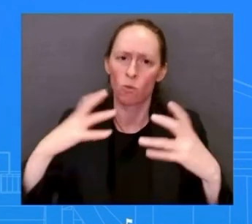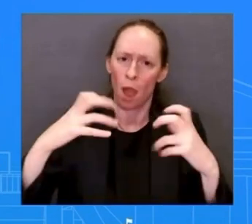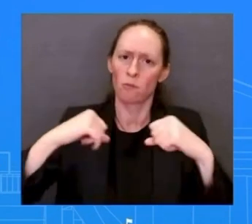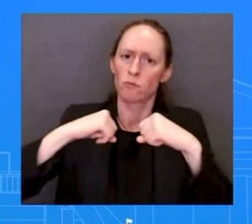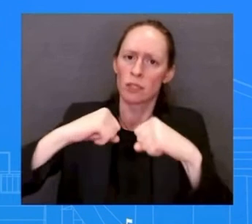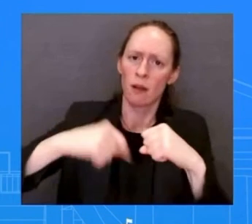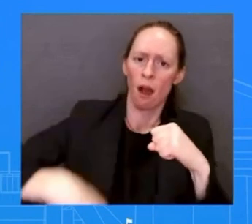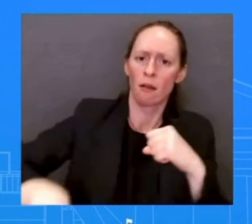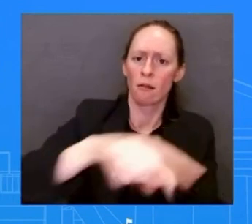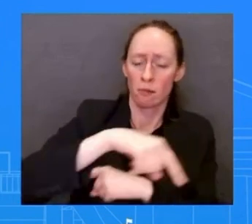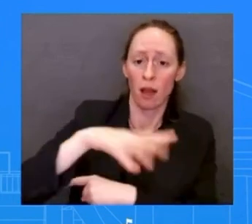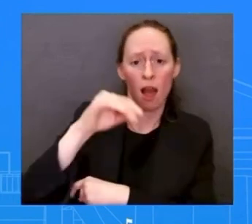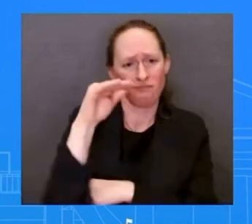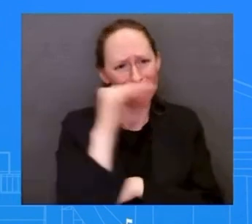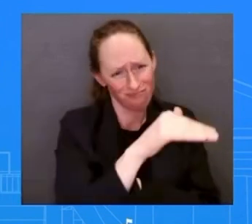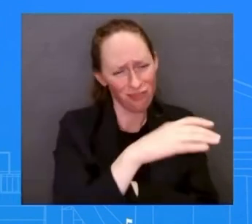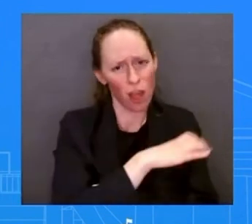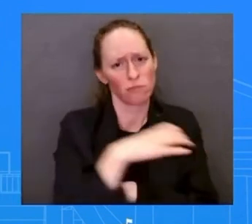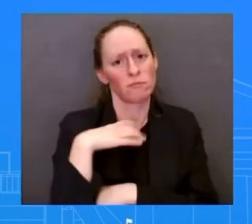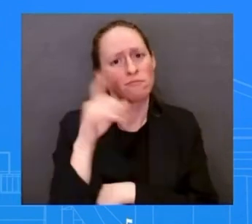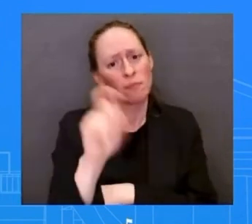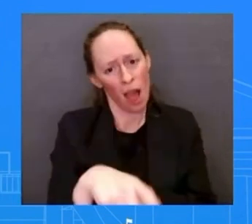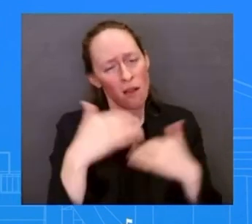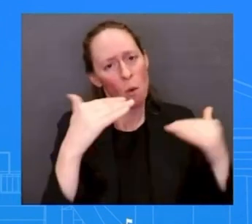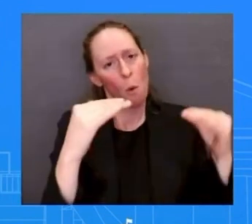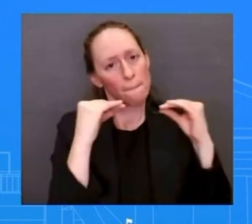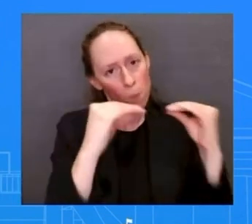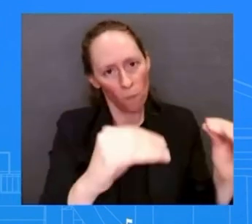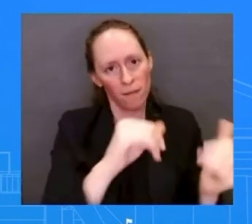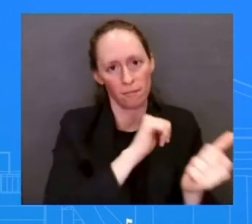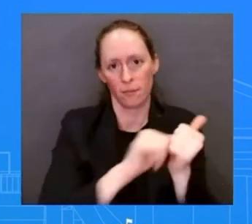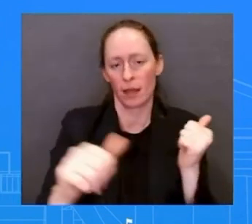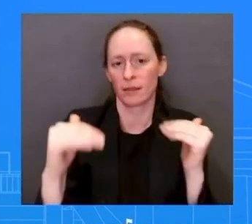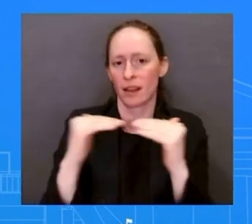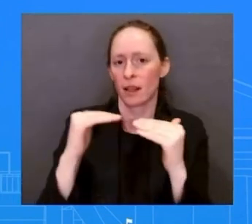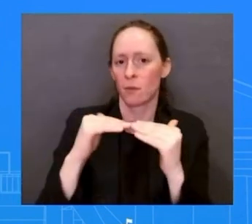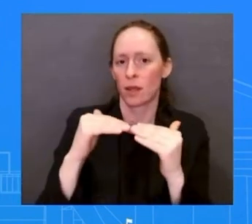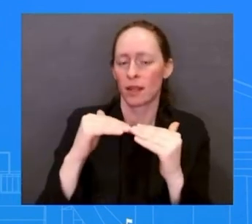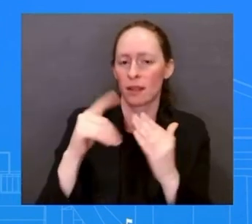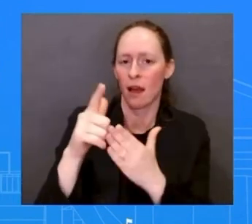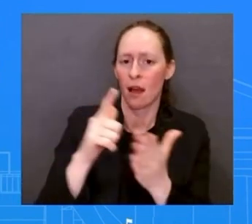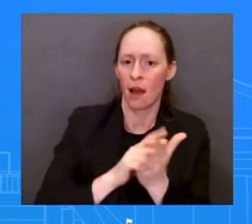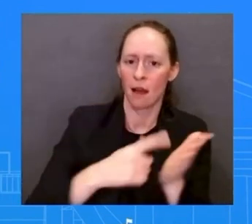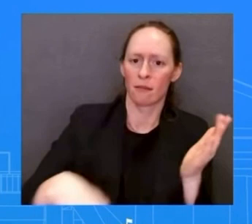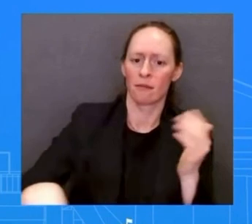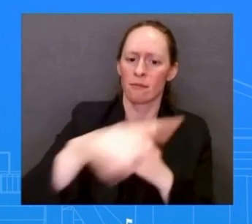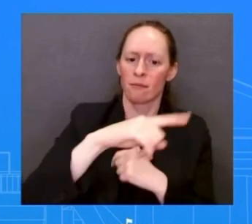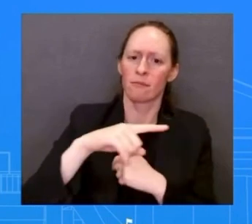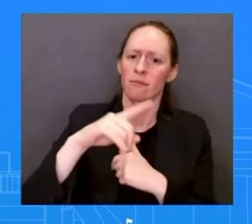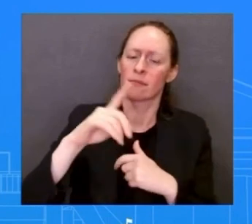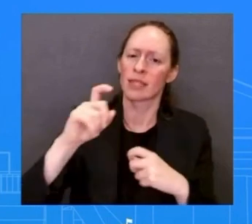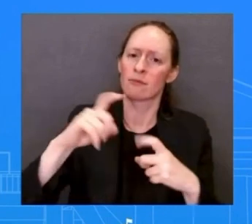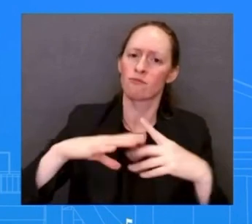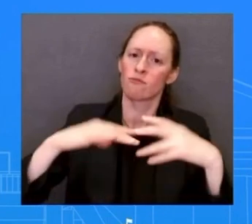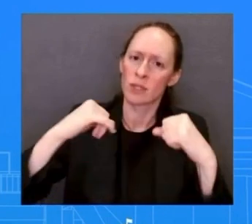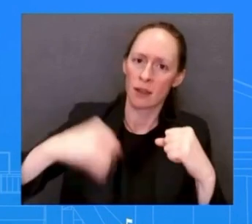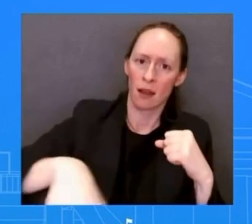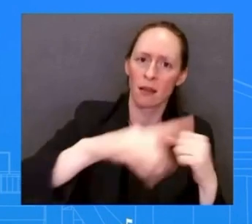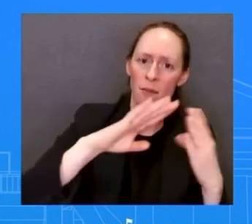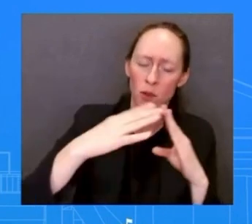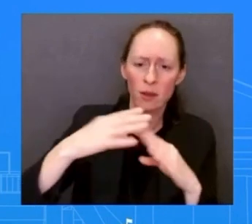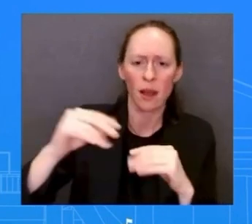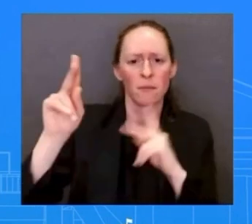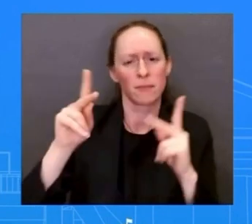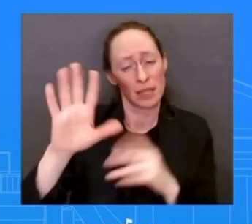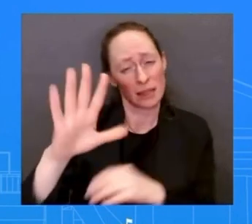need to hear, that's what the community need to hear, that we're going to do everything that we can to protect them. All right, I'm going to take one last question and try and call somebody